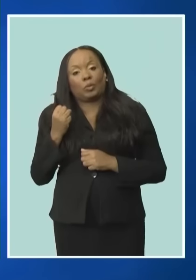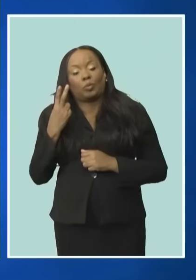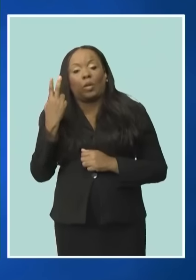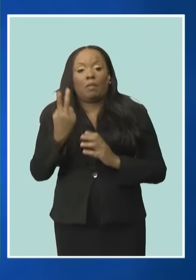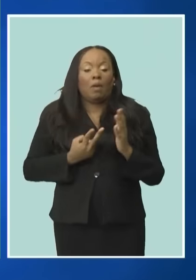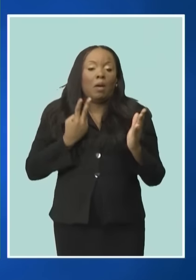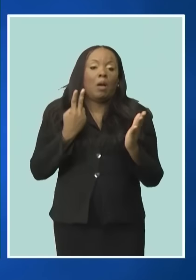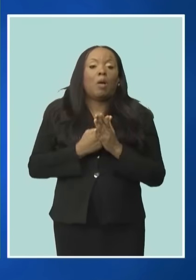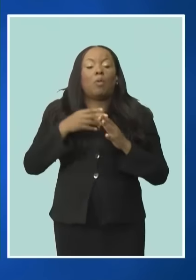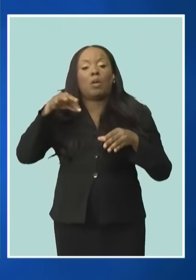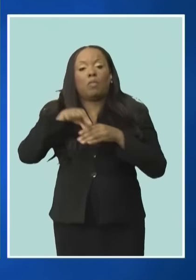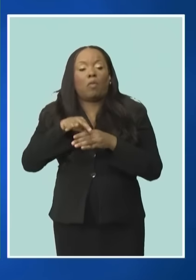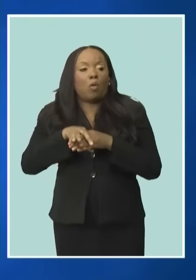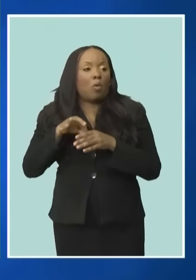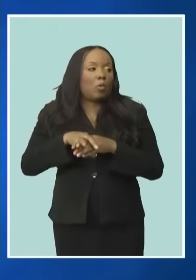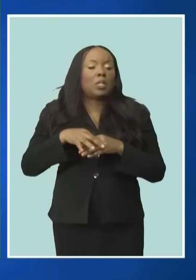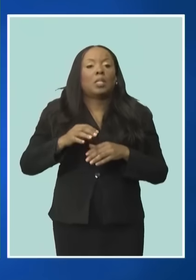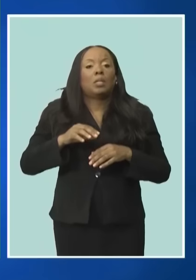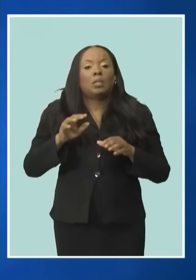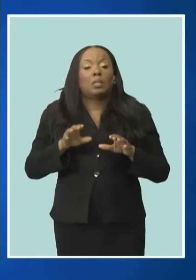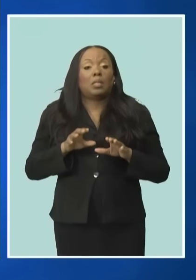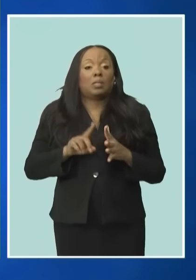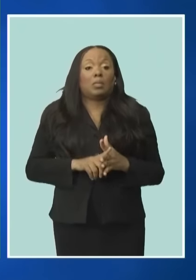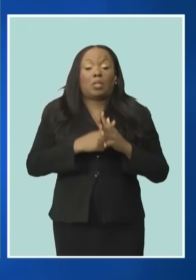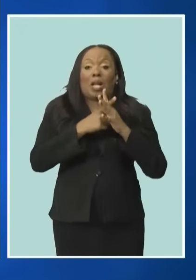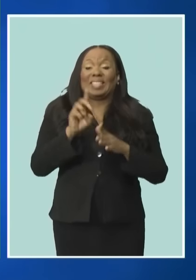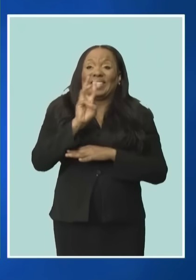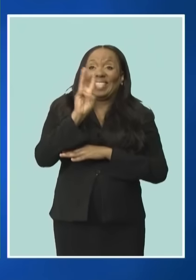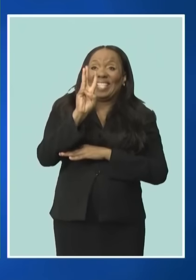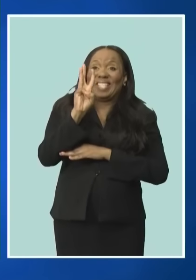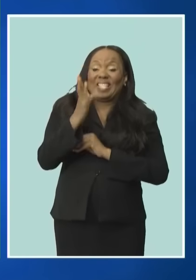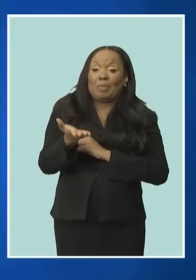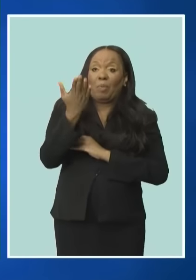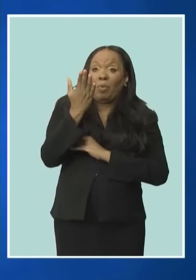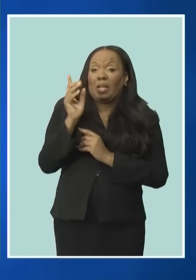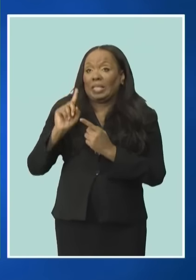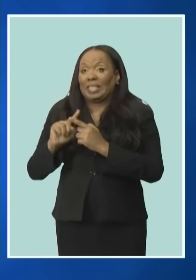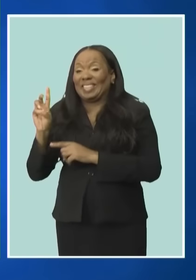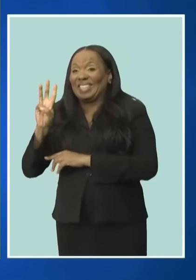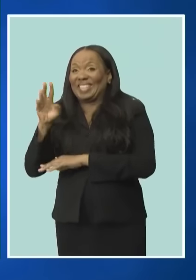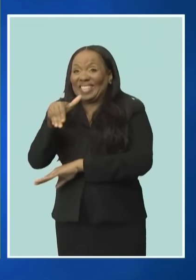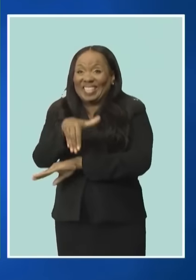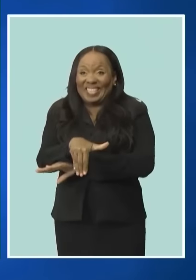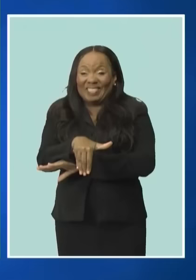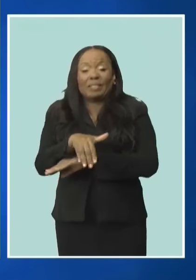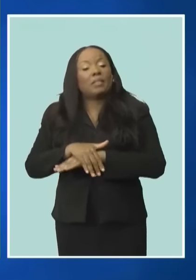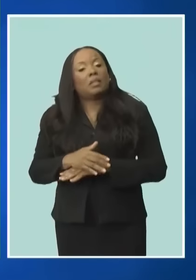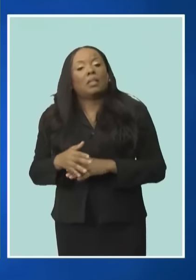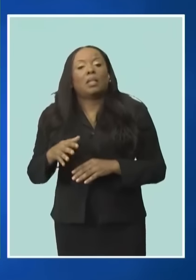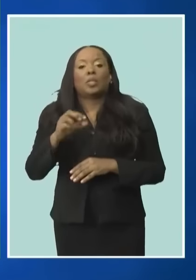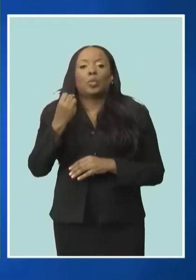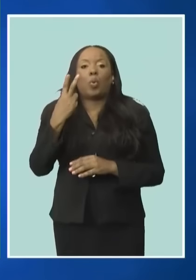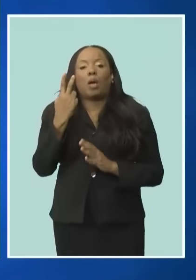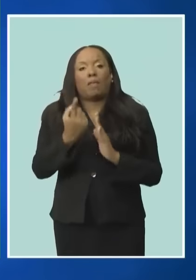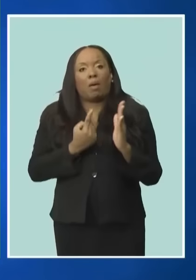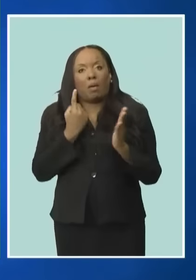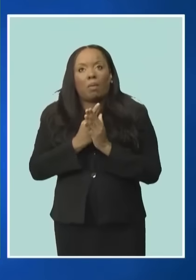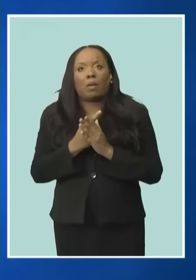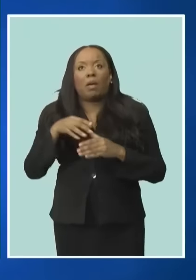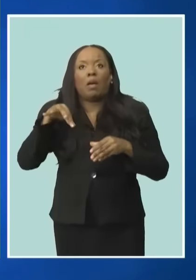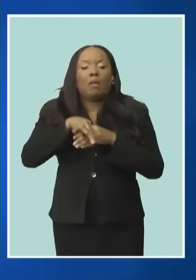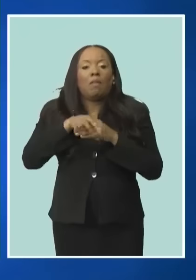in the St. James North constituency as they seek to elect a representative for the Barbados Parliament. Voting started promptly